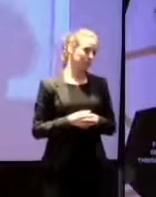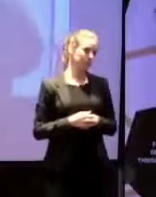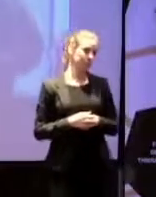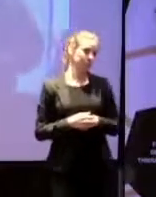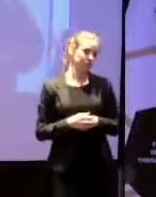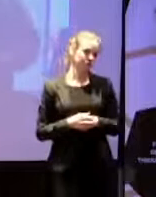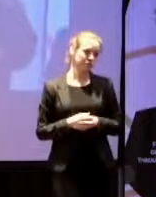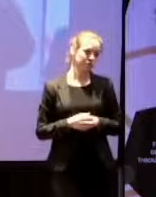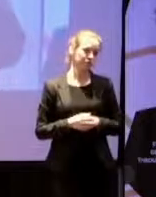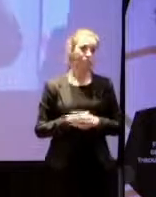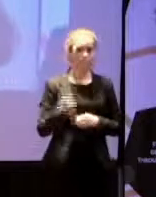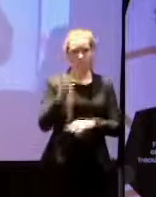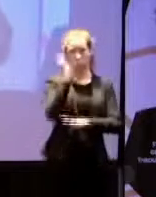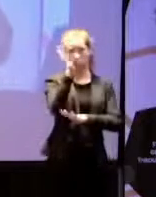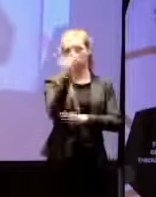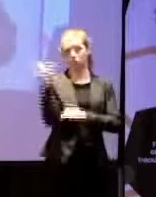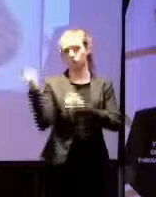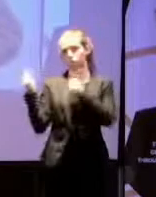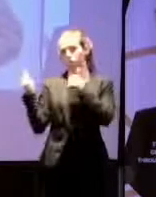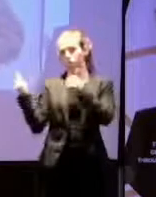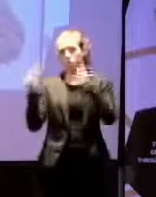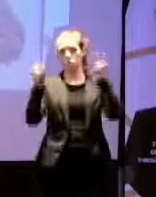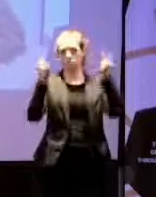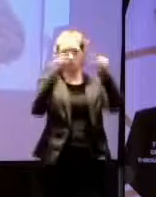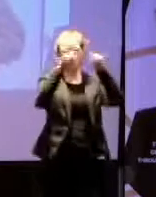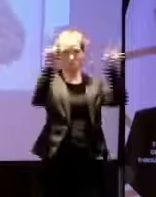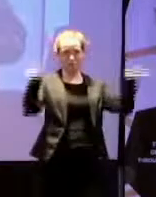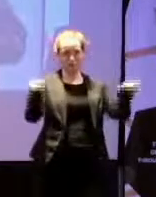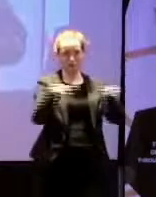A good presentation on signage, Deputy Chair,